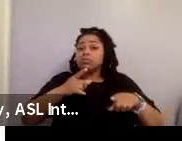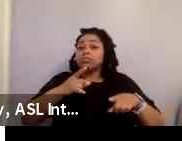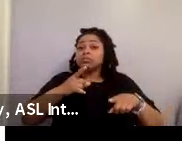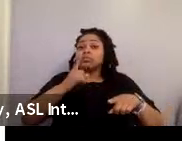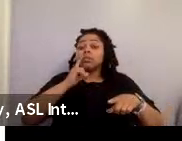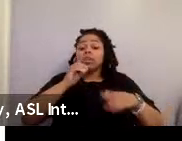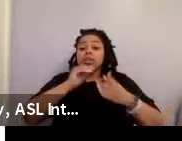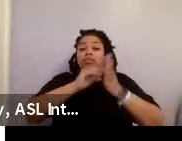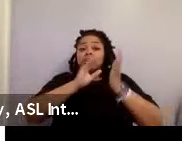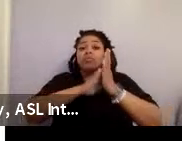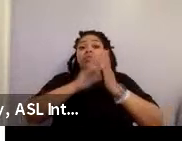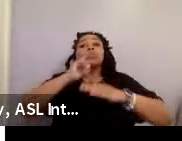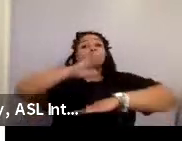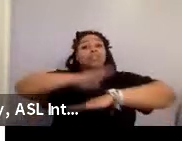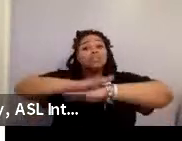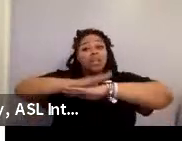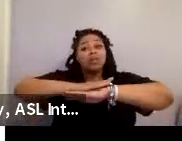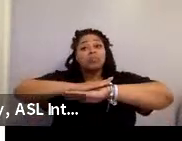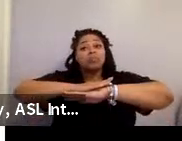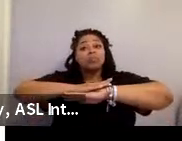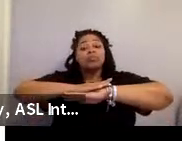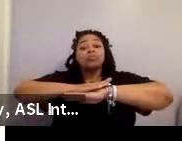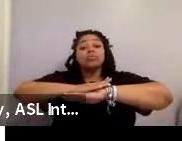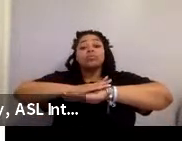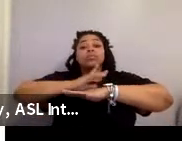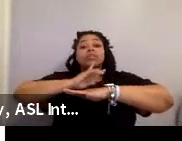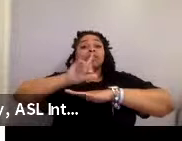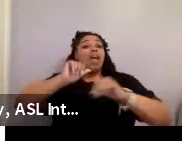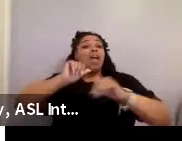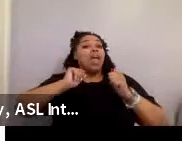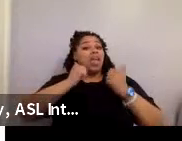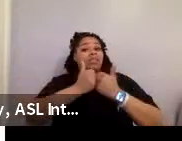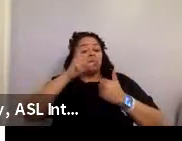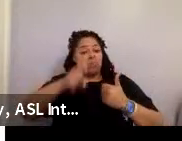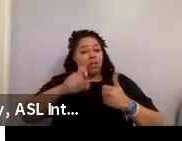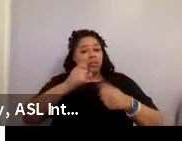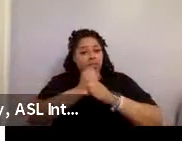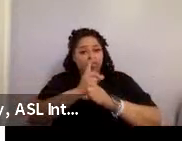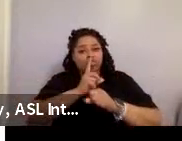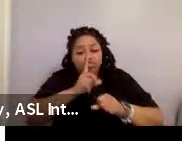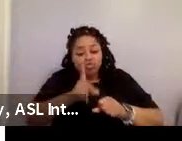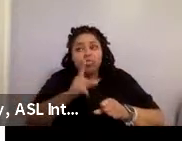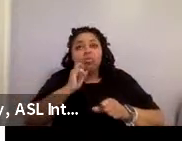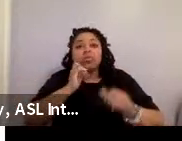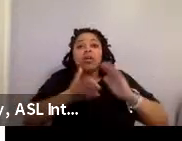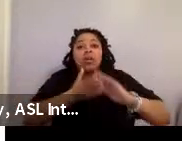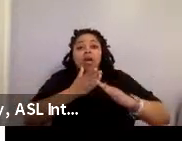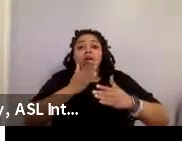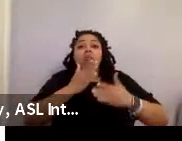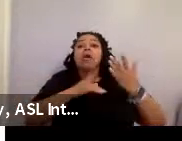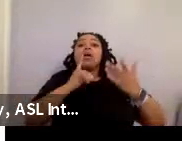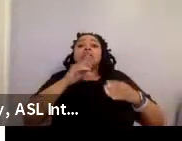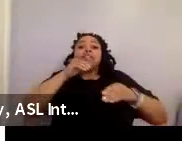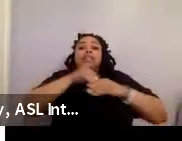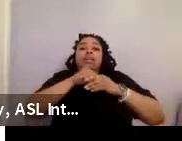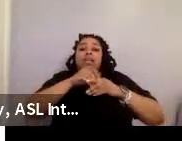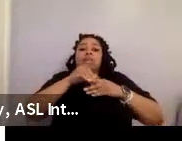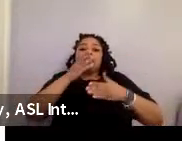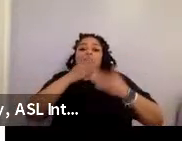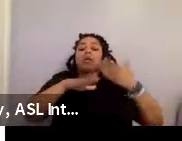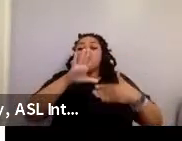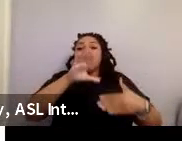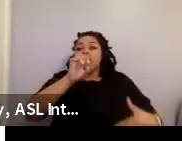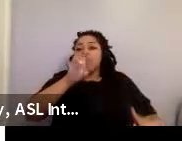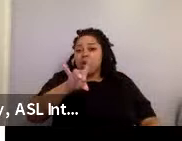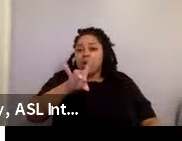can place on a table or desktop, the agency must ensure that the operable parts are within the Section